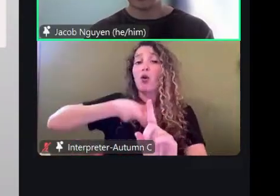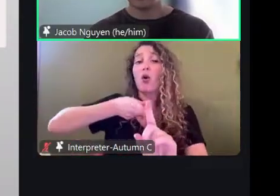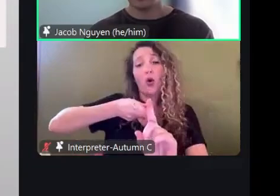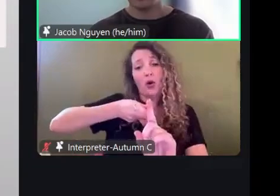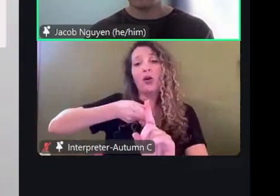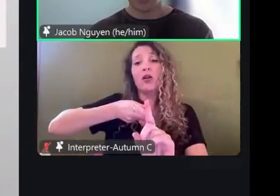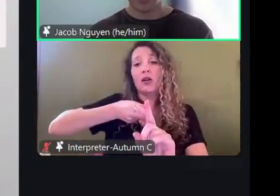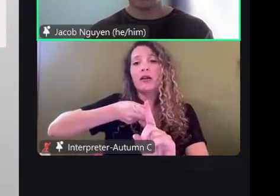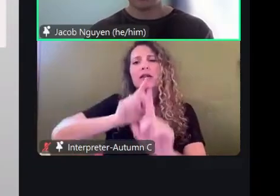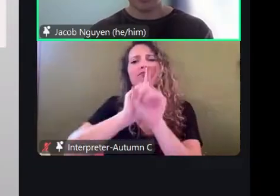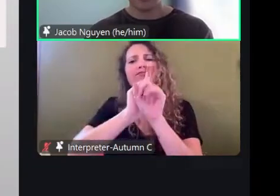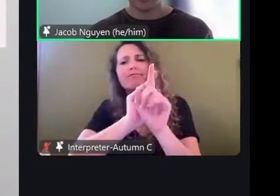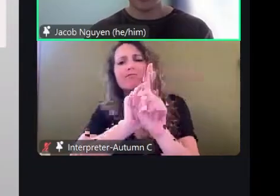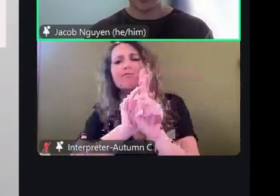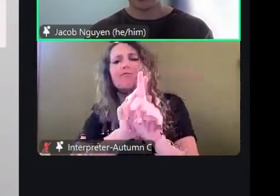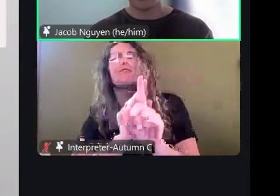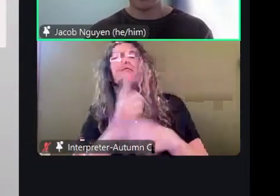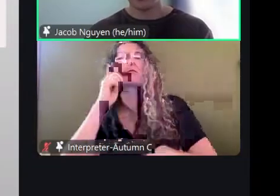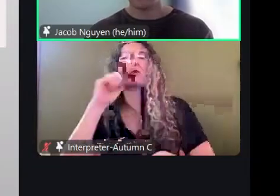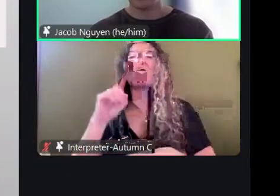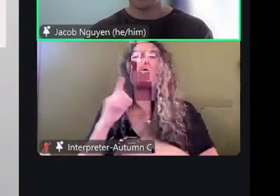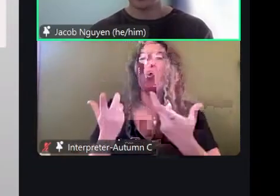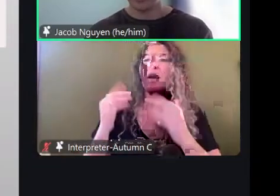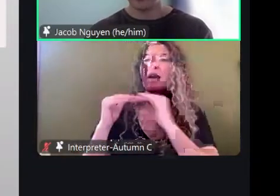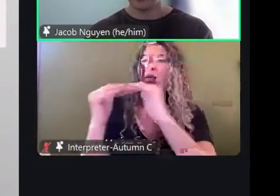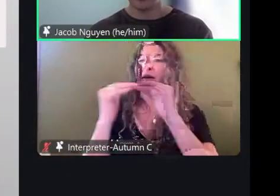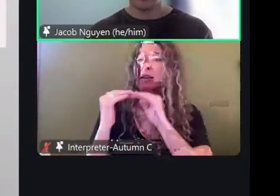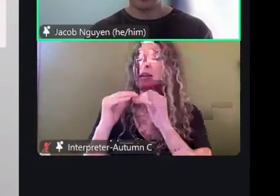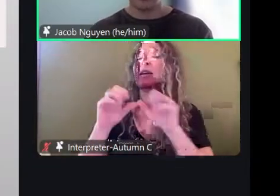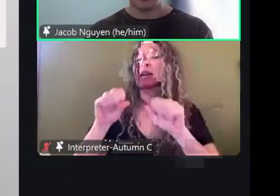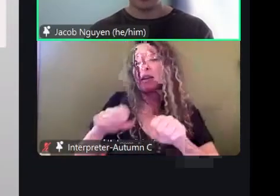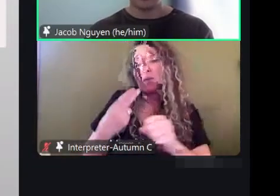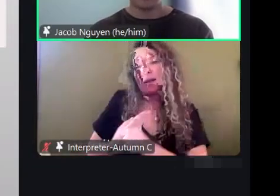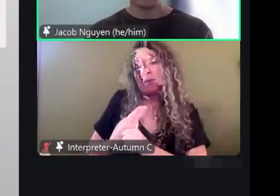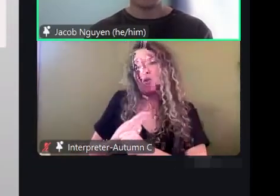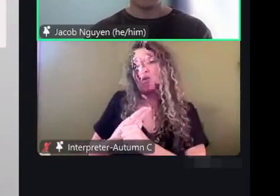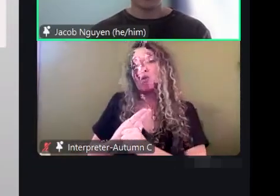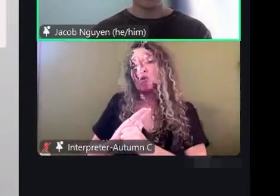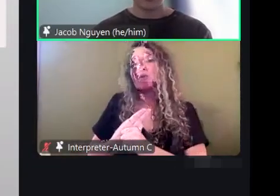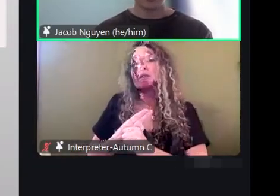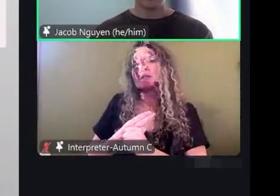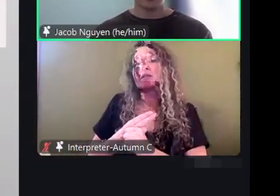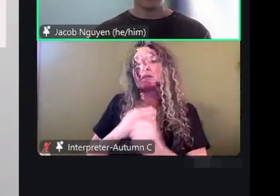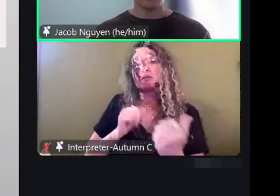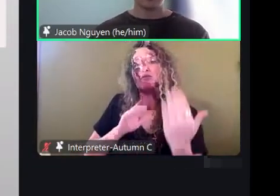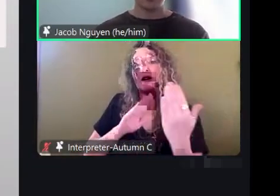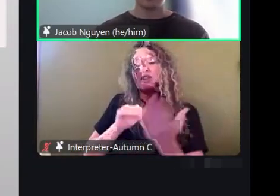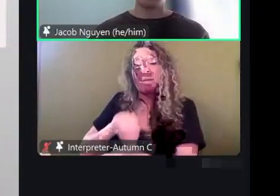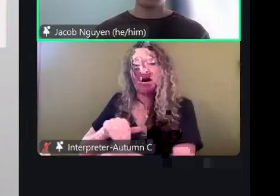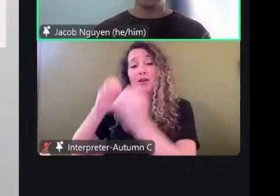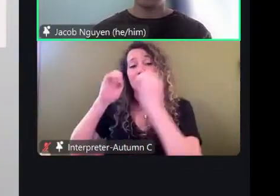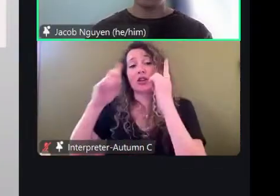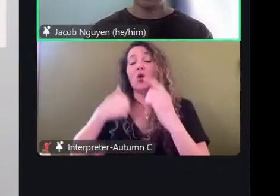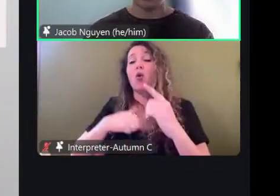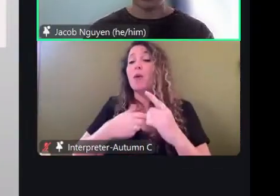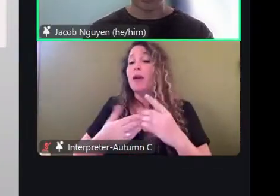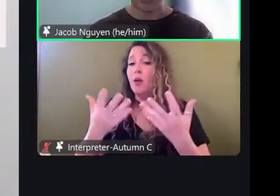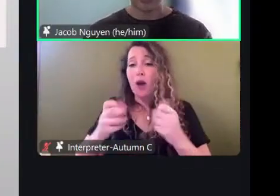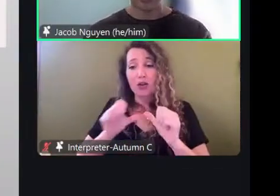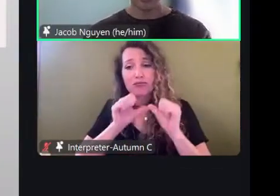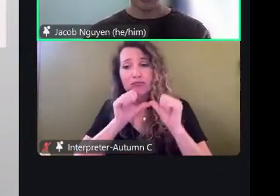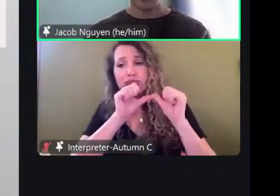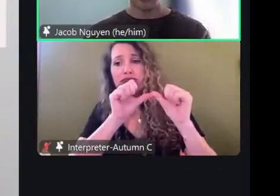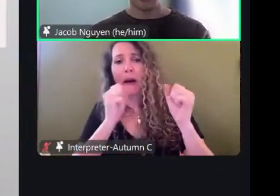key equity strategy that can be used in medical education. And so for future directions, we hope to expand to